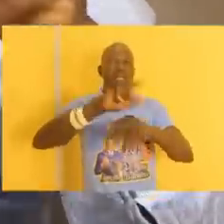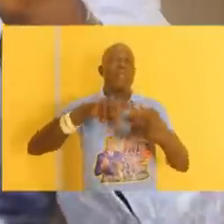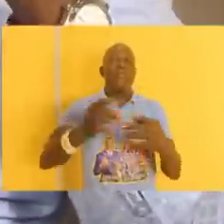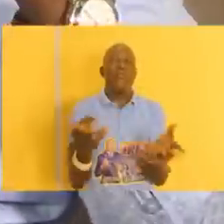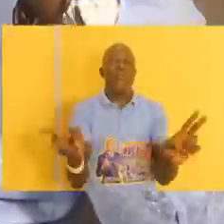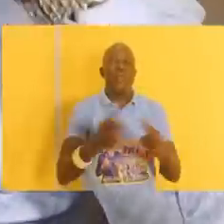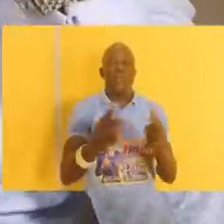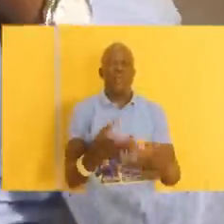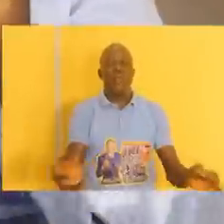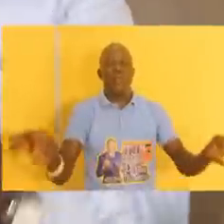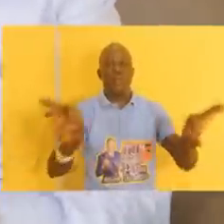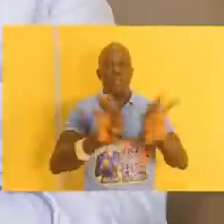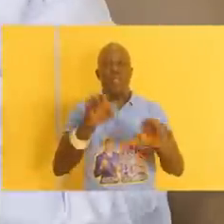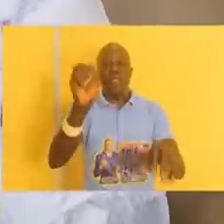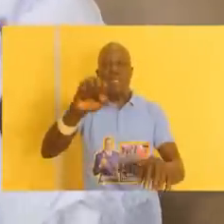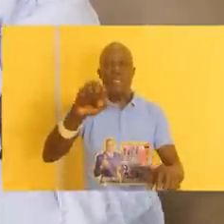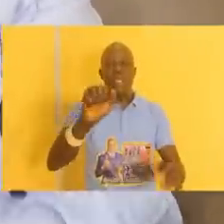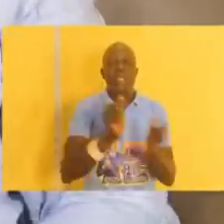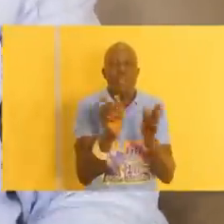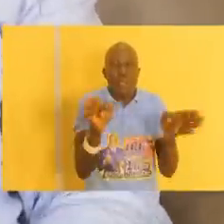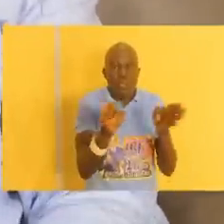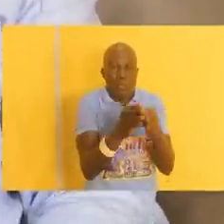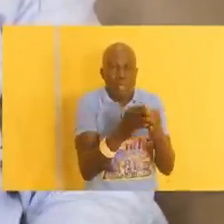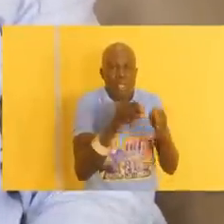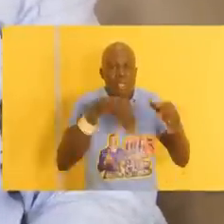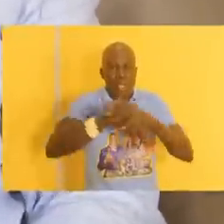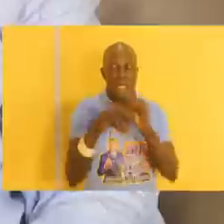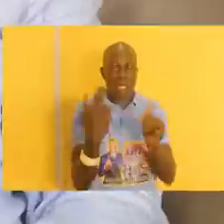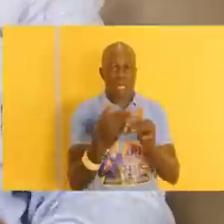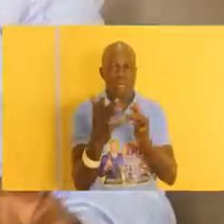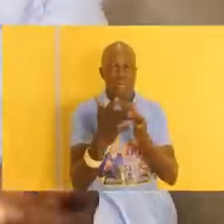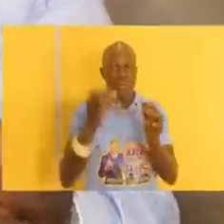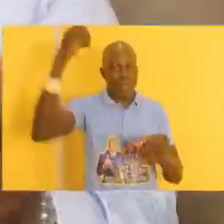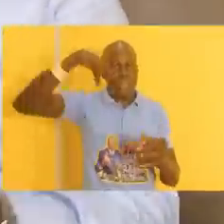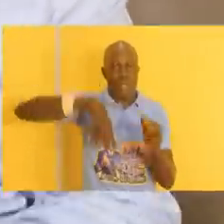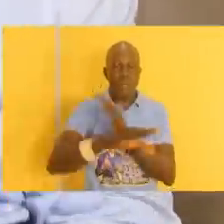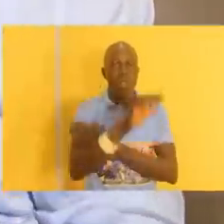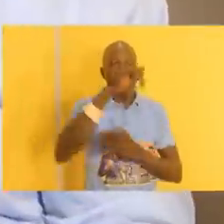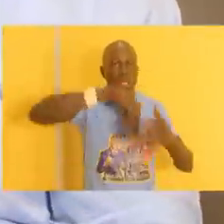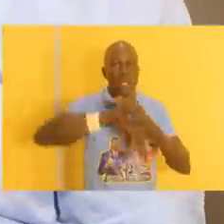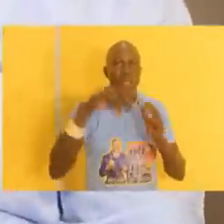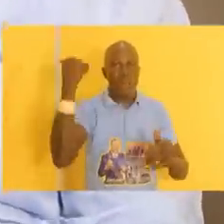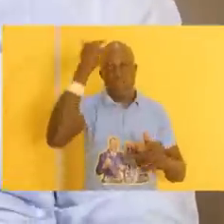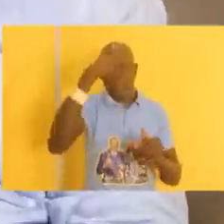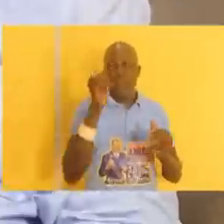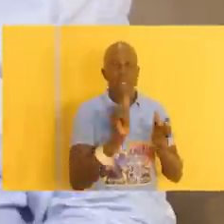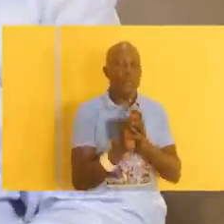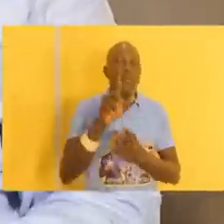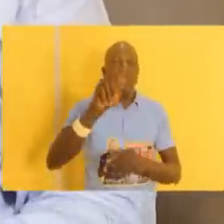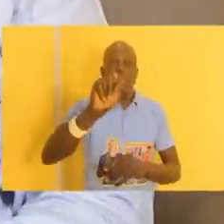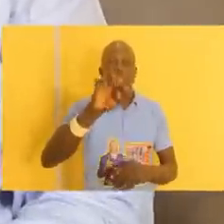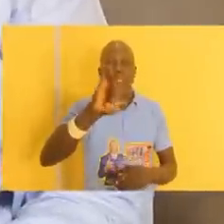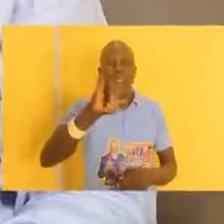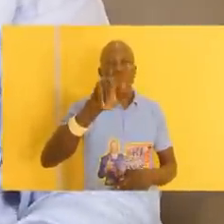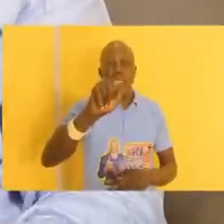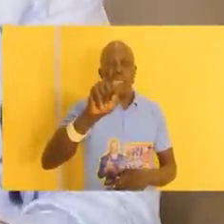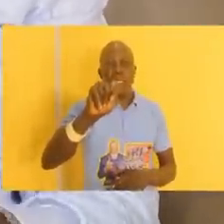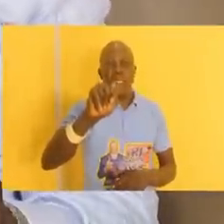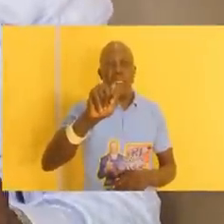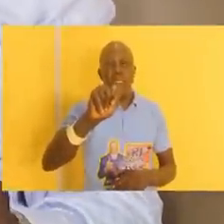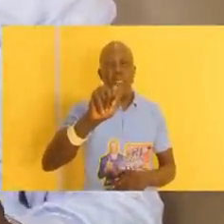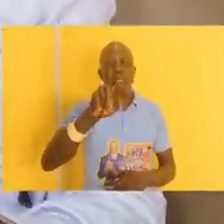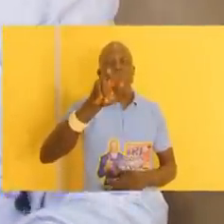tonight is very important. Yes. Bless me. That's by the grace of God. Facebook. On Facebook. TikTok. On TikTok. Then, you